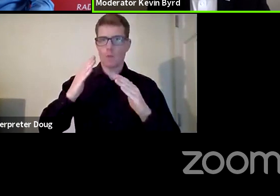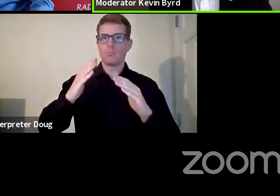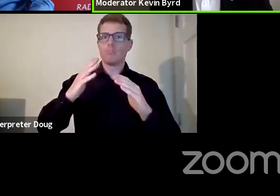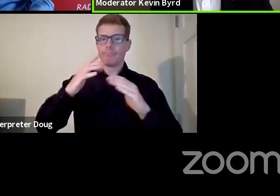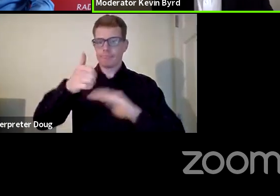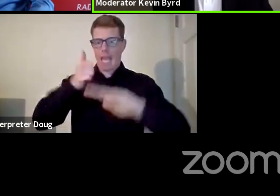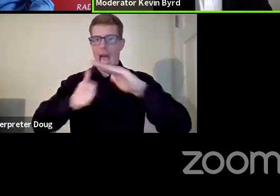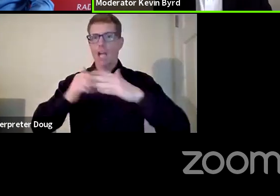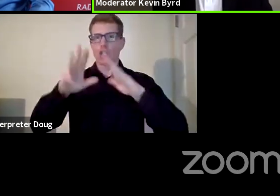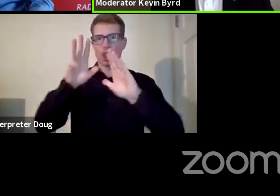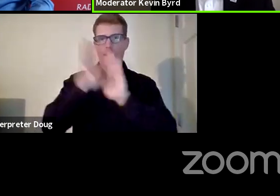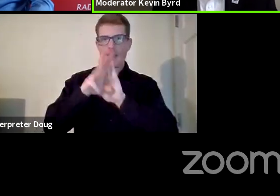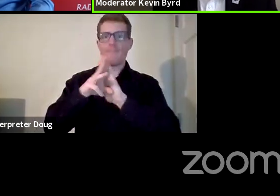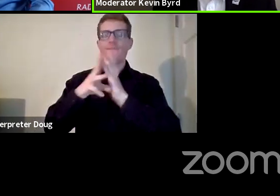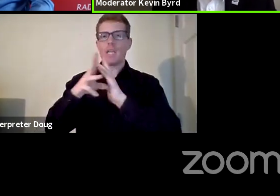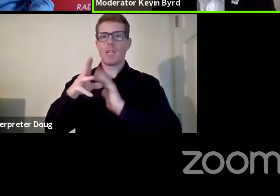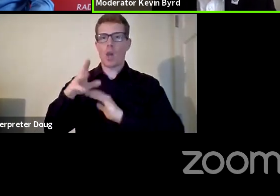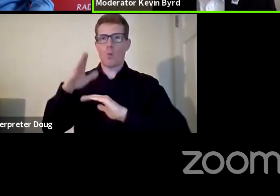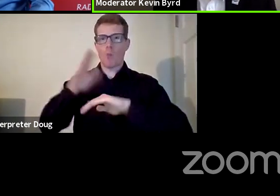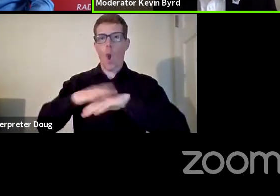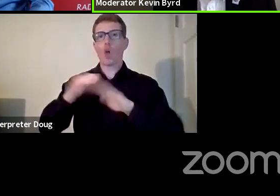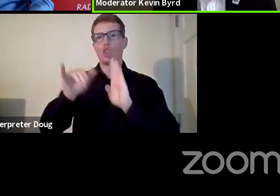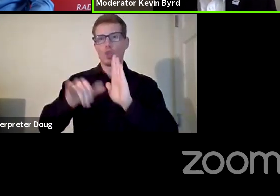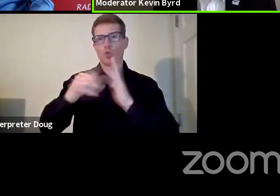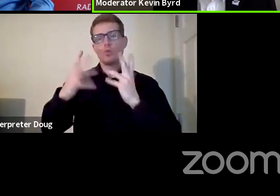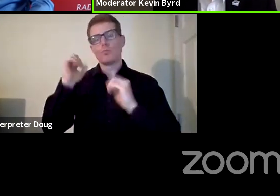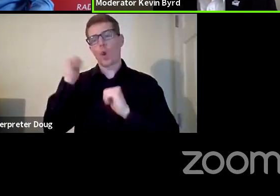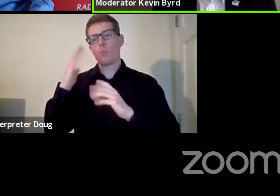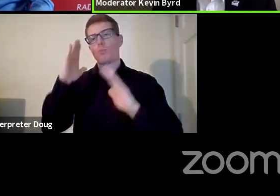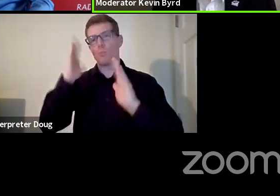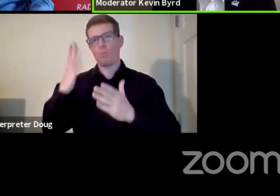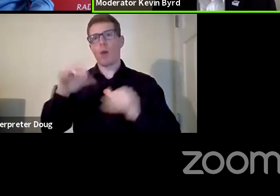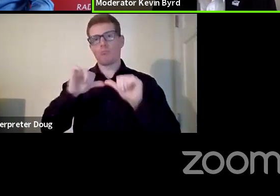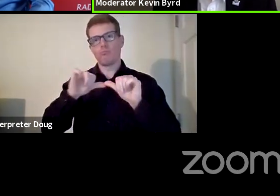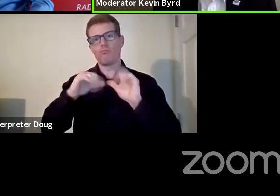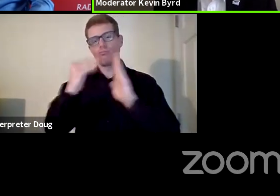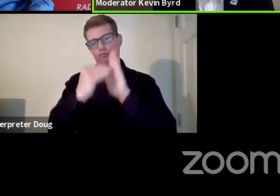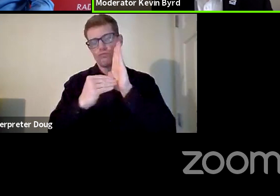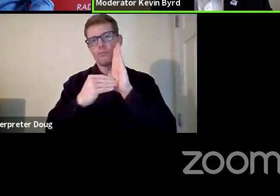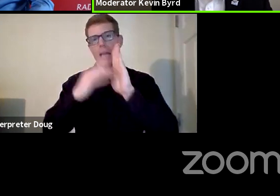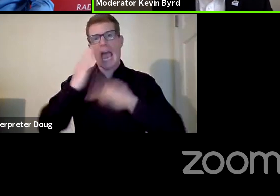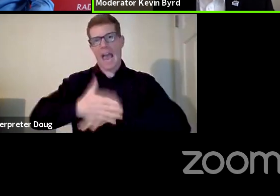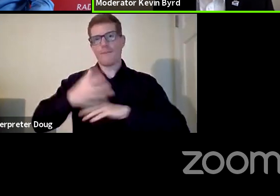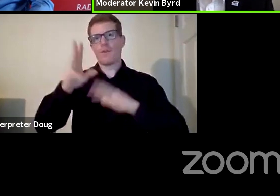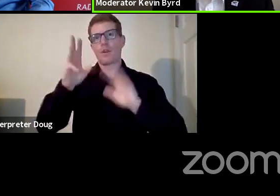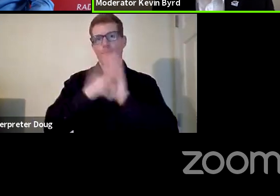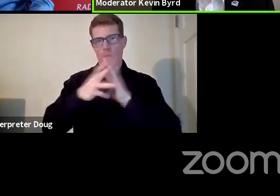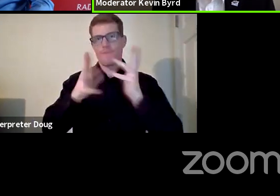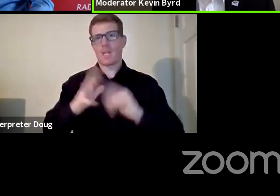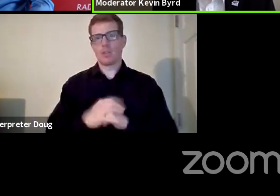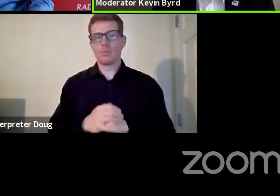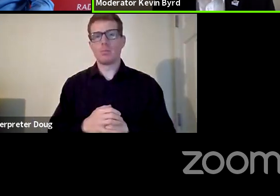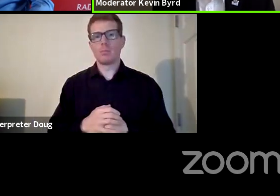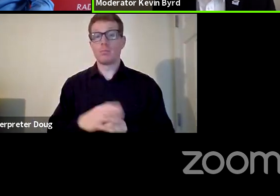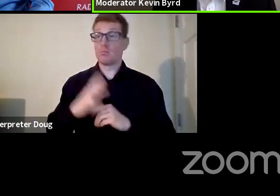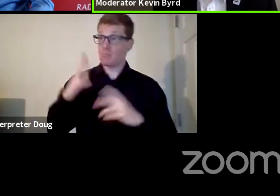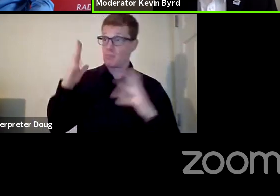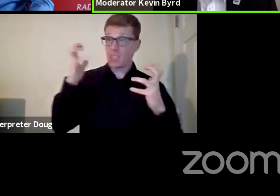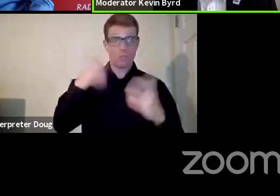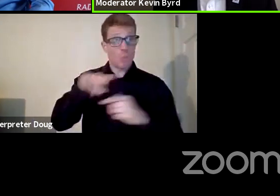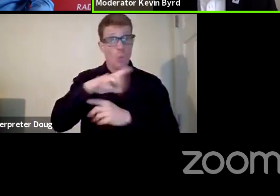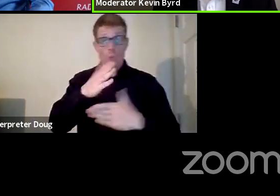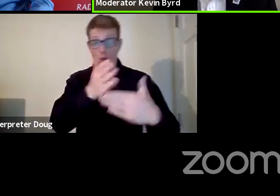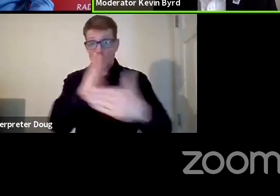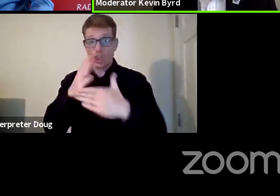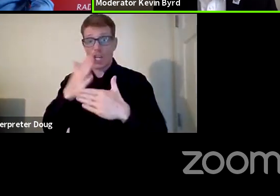Turn the page a little bit here on some positives. Can you all share some of the positives that you all have observed with the communities during this time? It